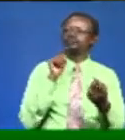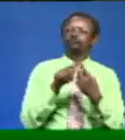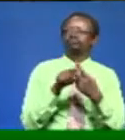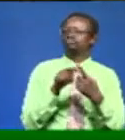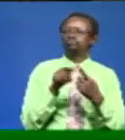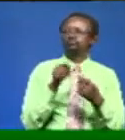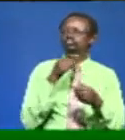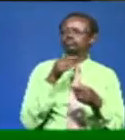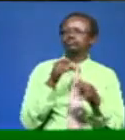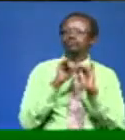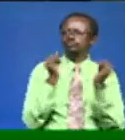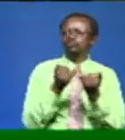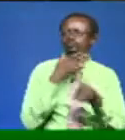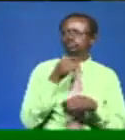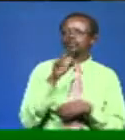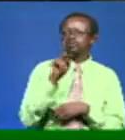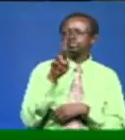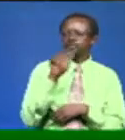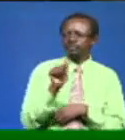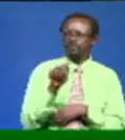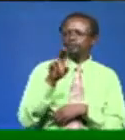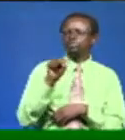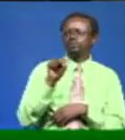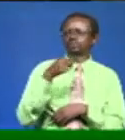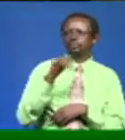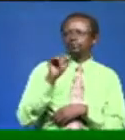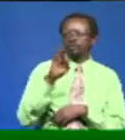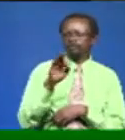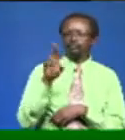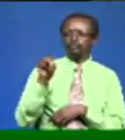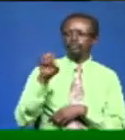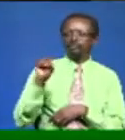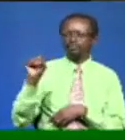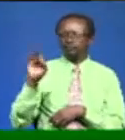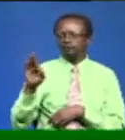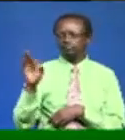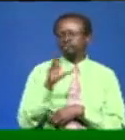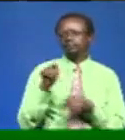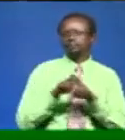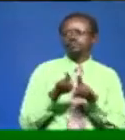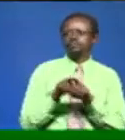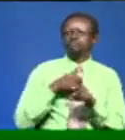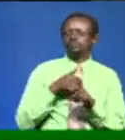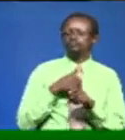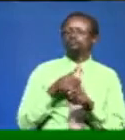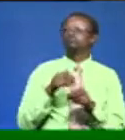NHIF, NSSF, and payment of wages and debts due to banks, contractors, and